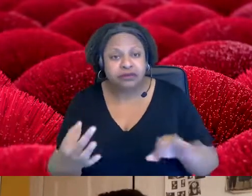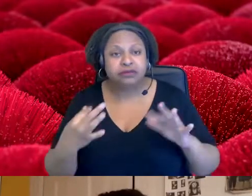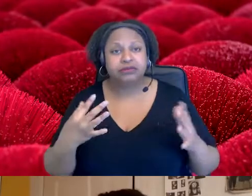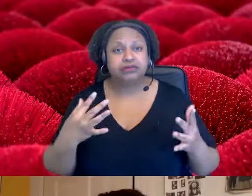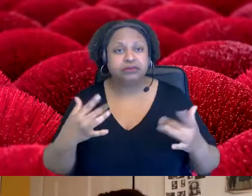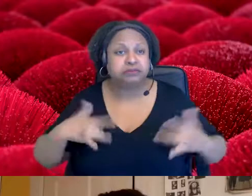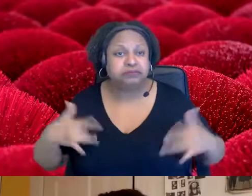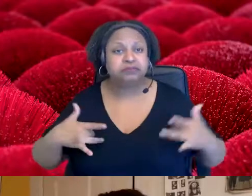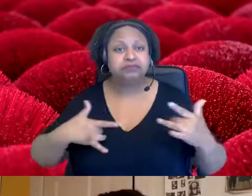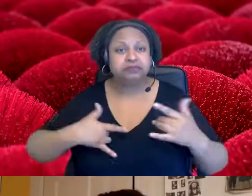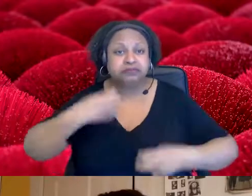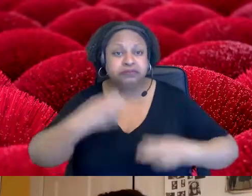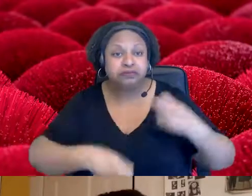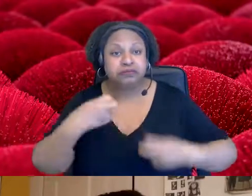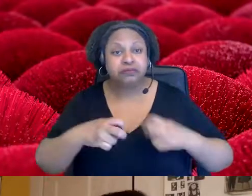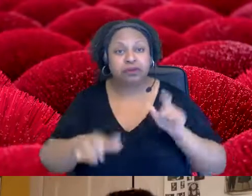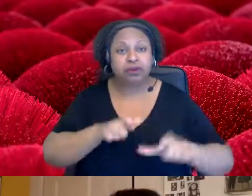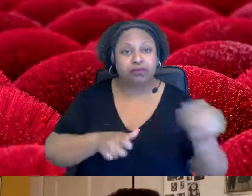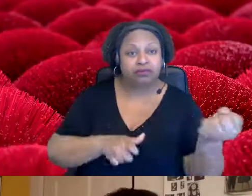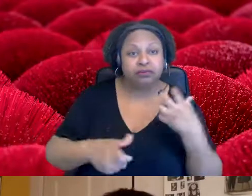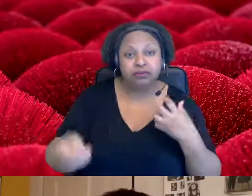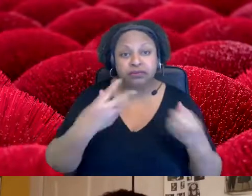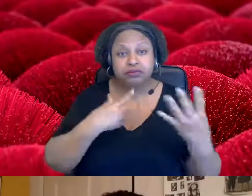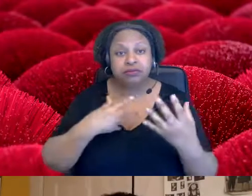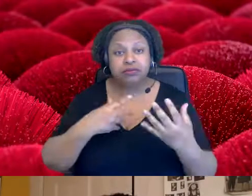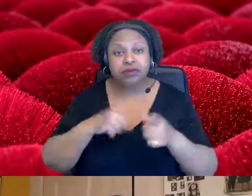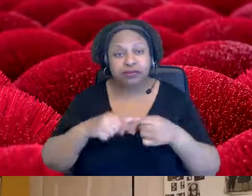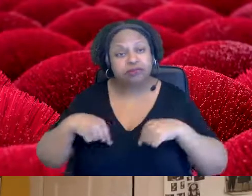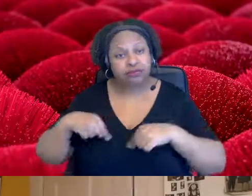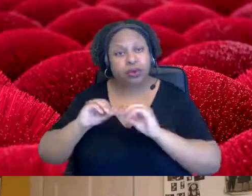I think that also